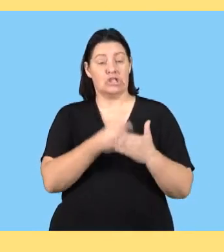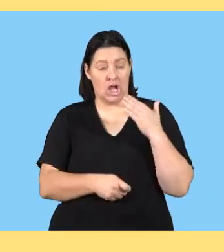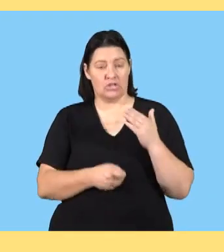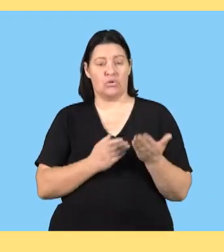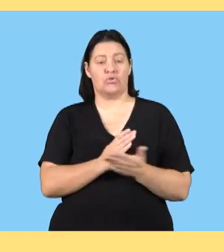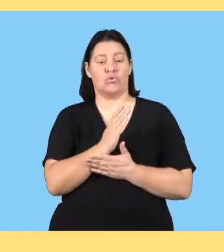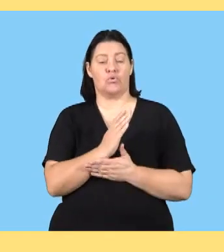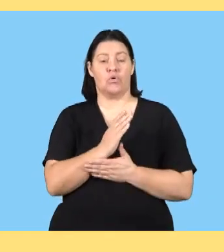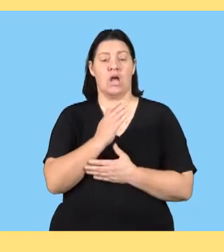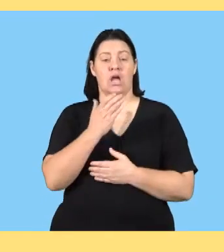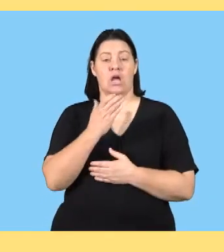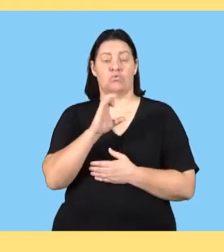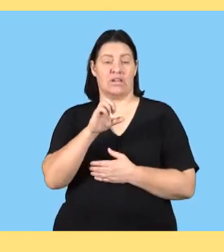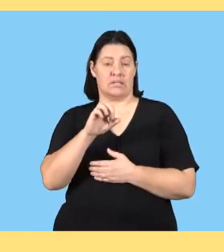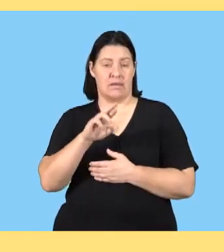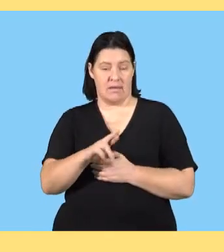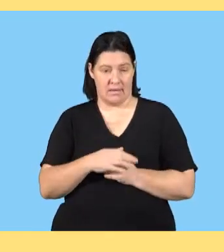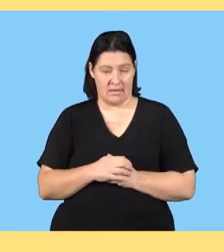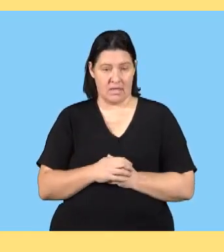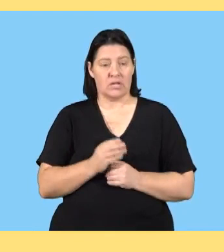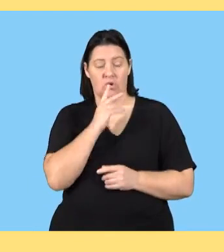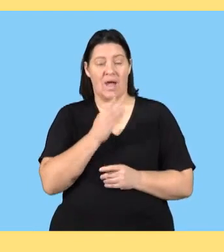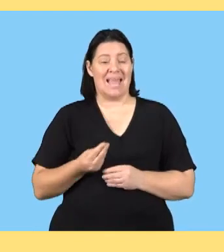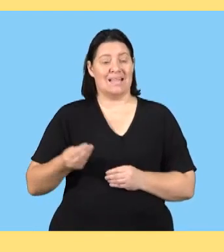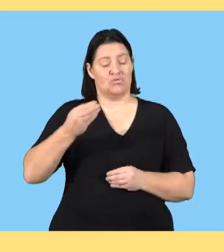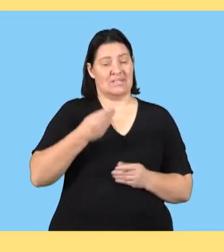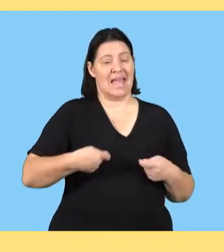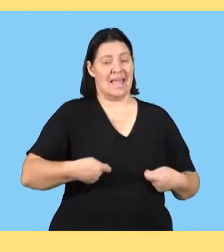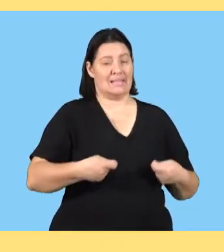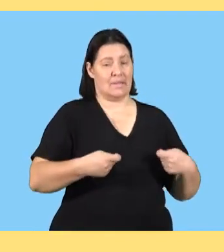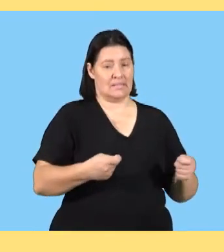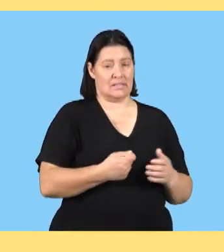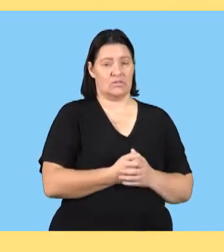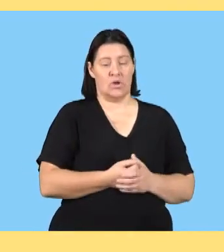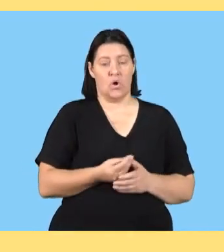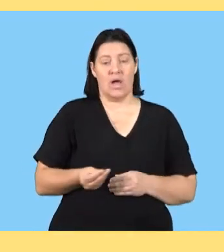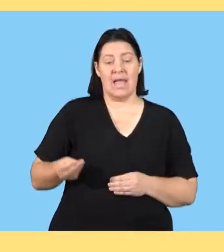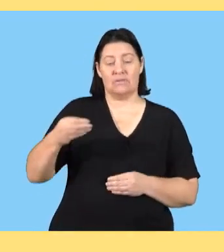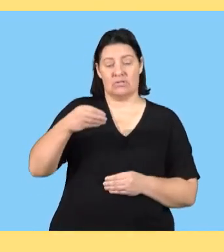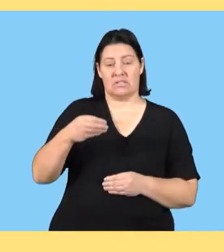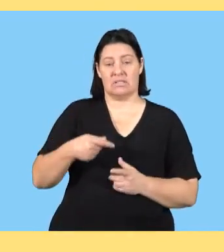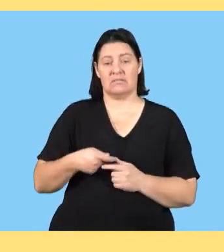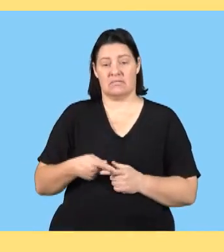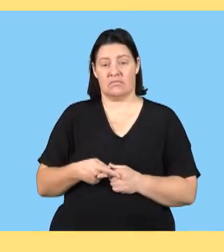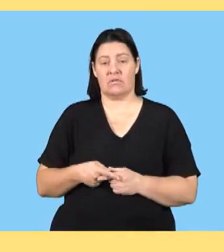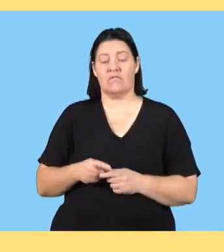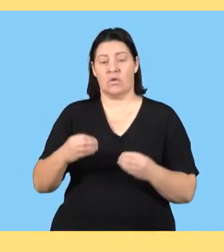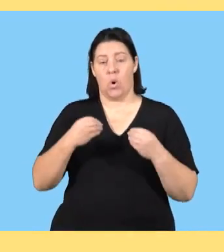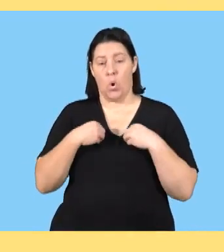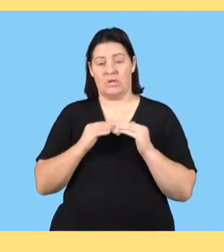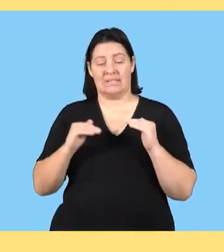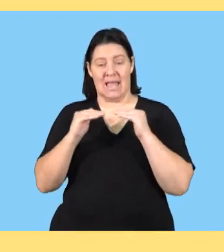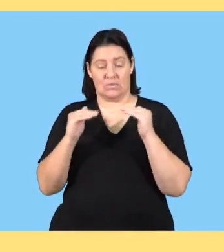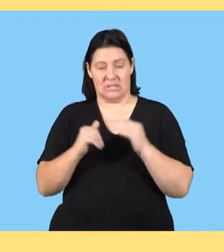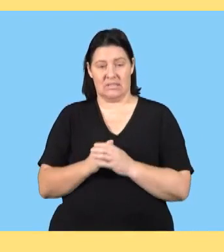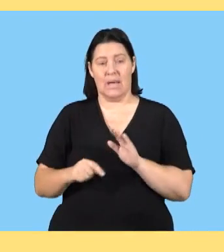creditor. So this becomes interest expense. So I'll say interest on overdue account. It will come to owner's